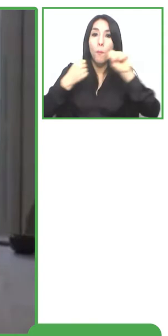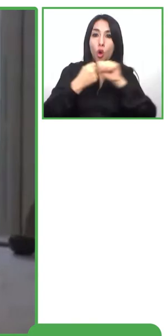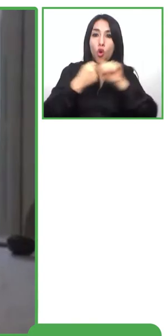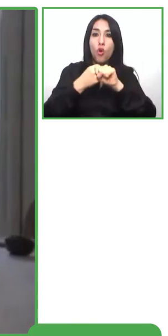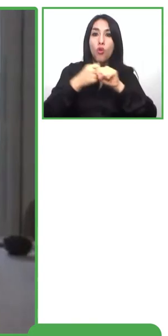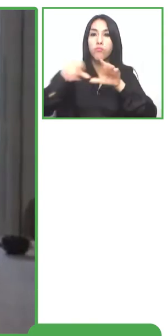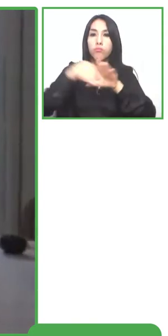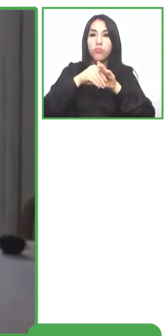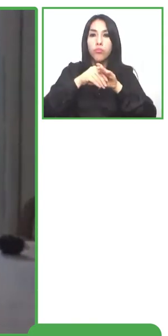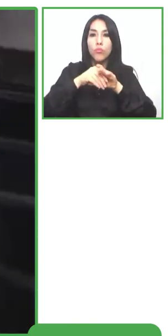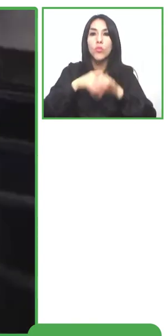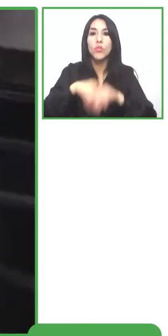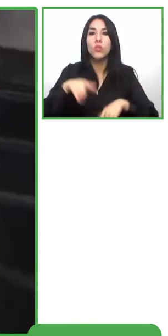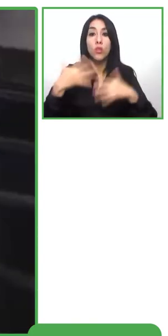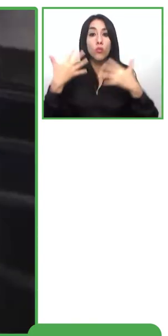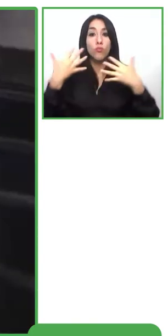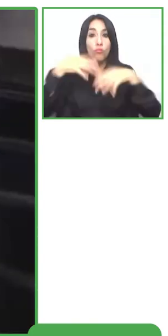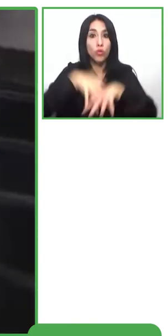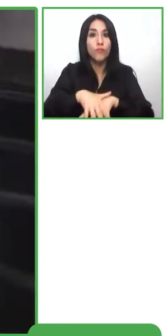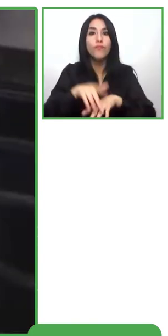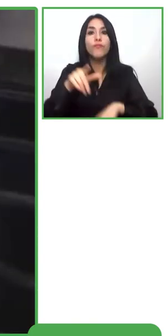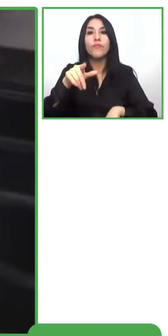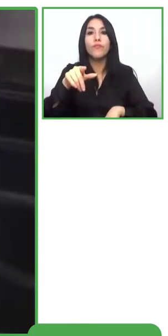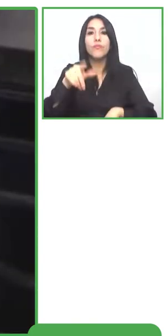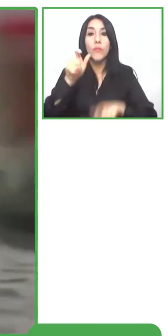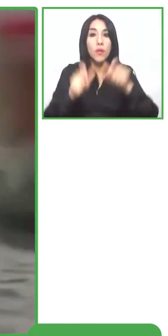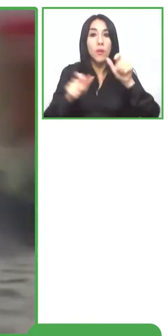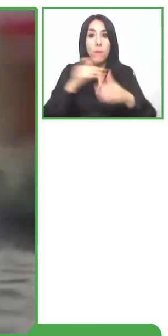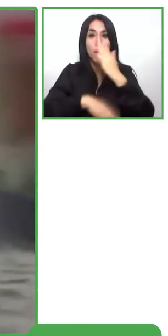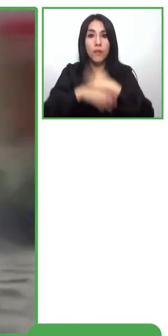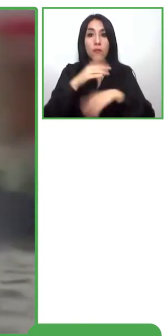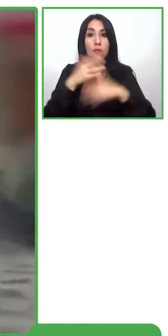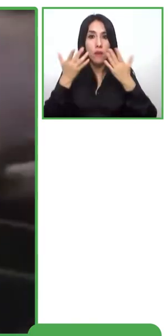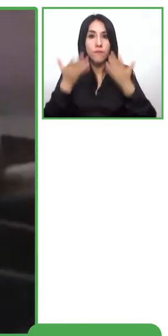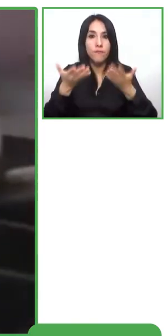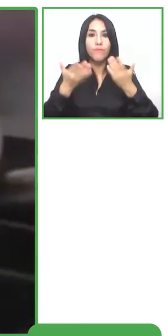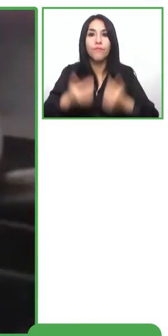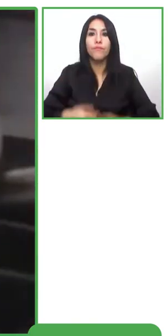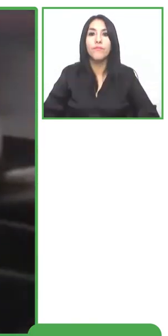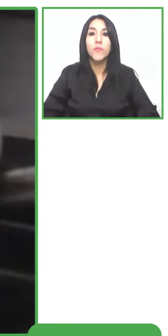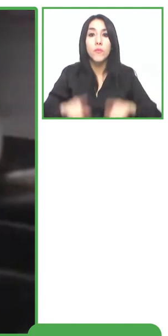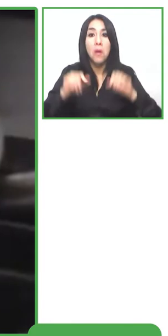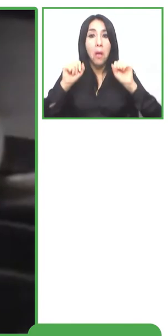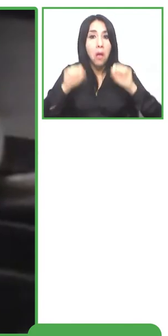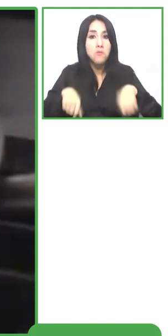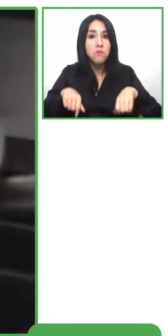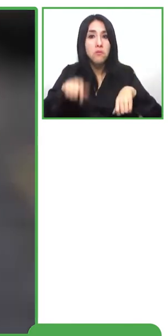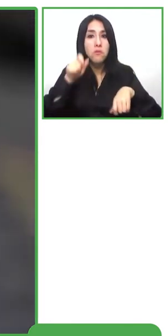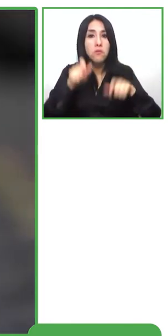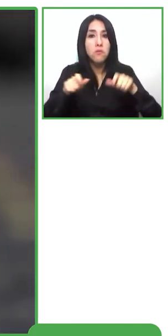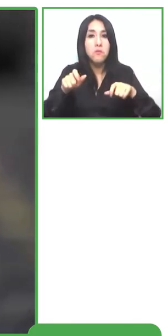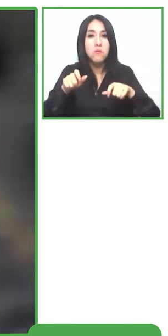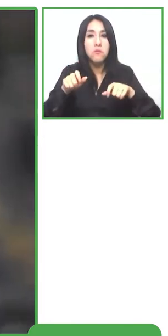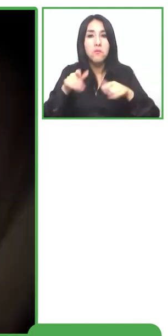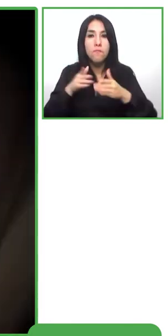disabilities, and it shows how a dream may come true.